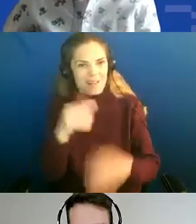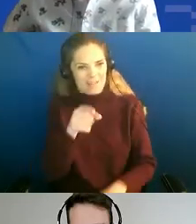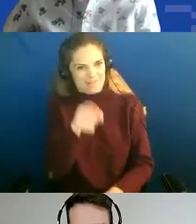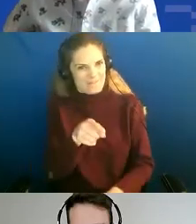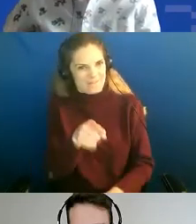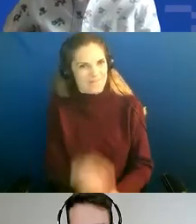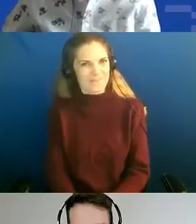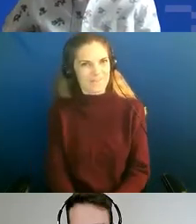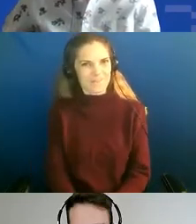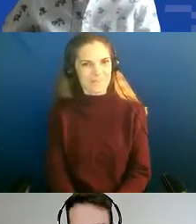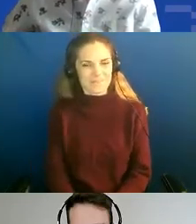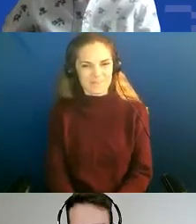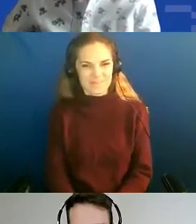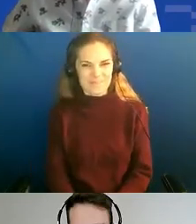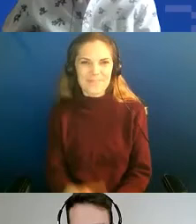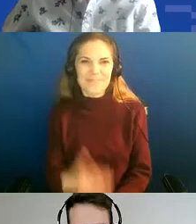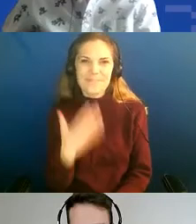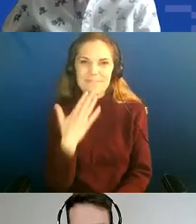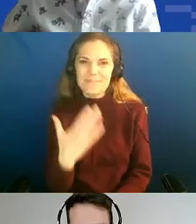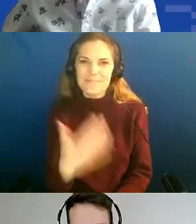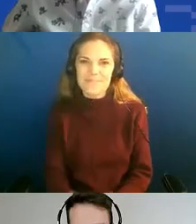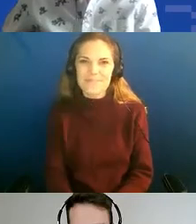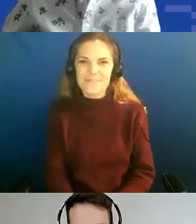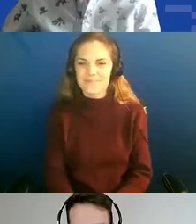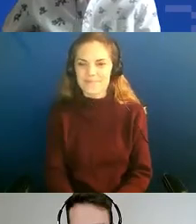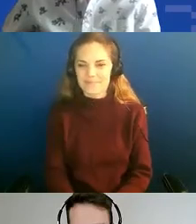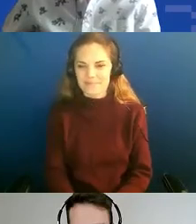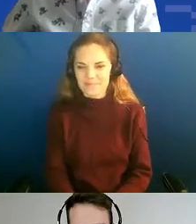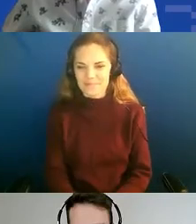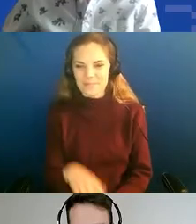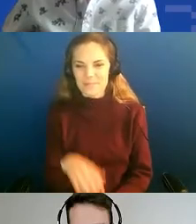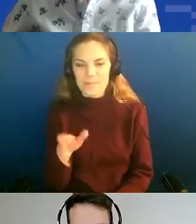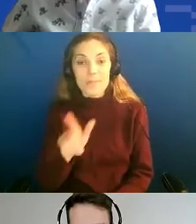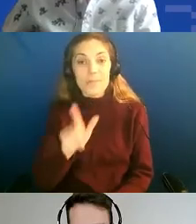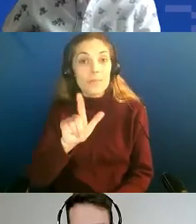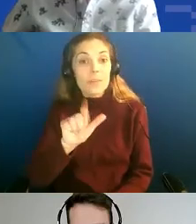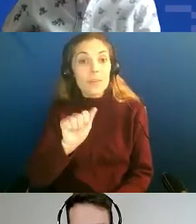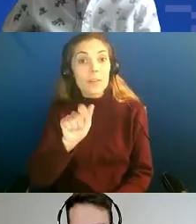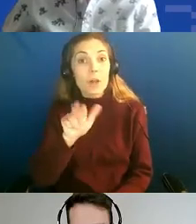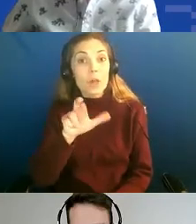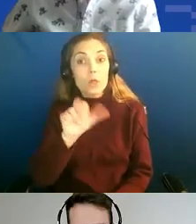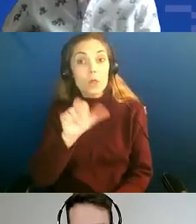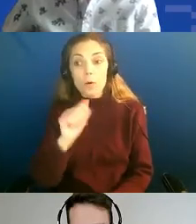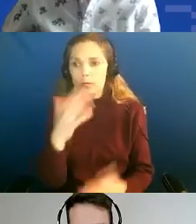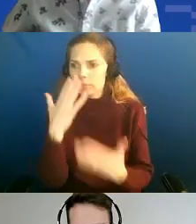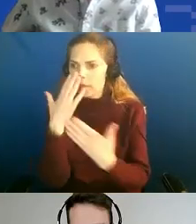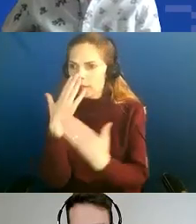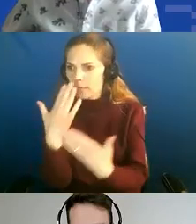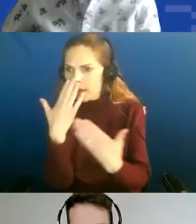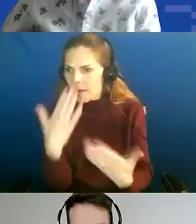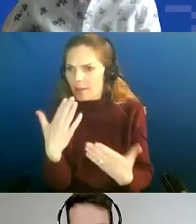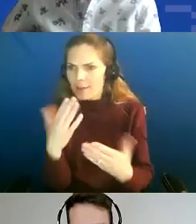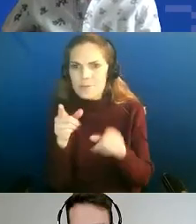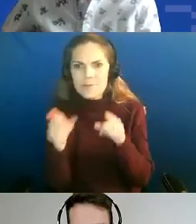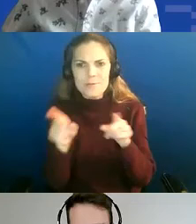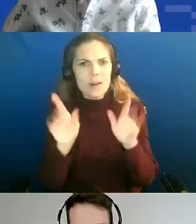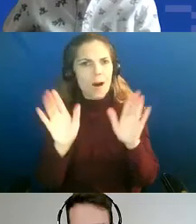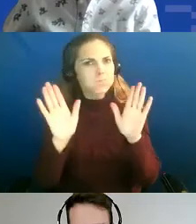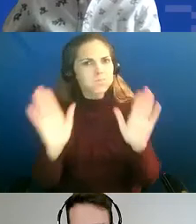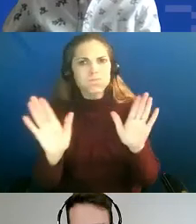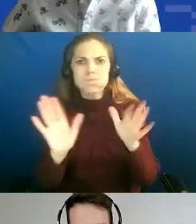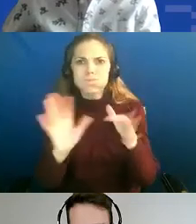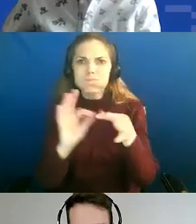Thank you so much, Ashley and Celeste. That was an amazing presentation. Truly appreciate it. Thank you so